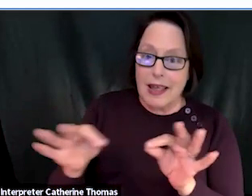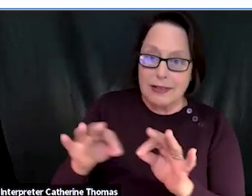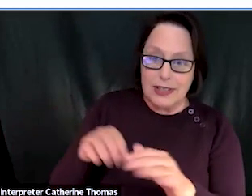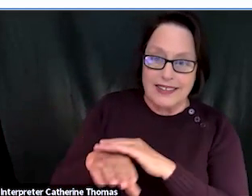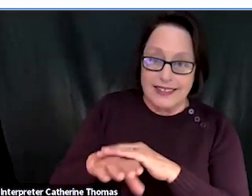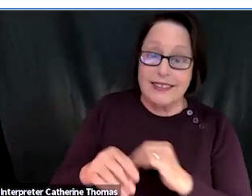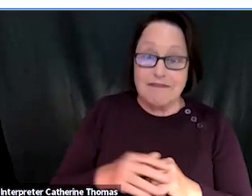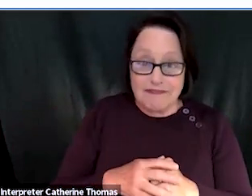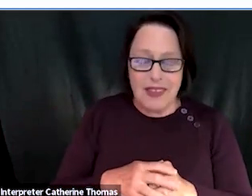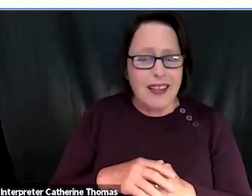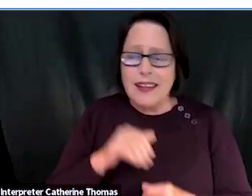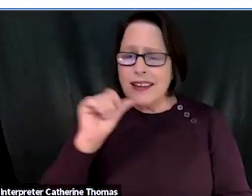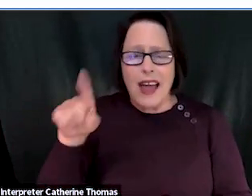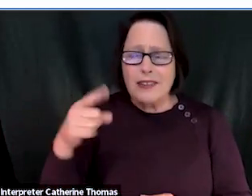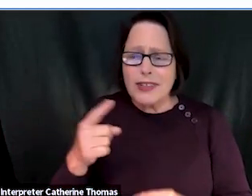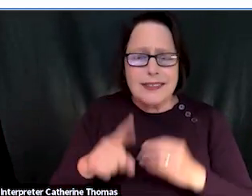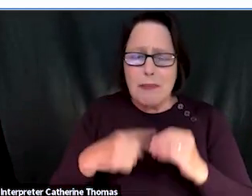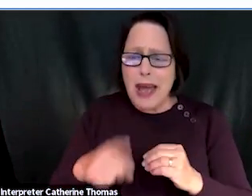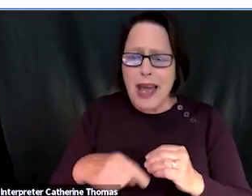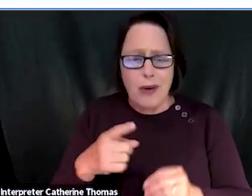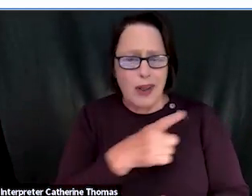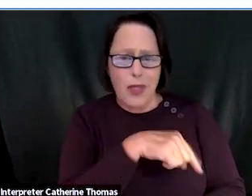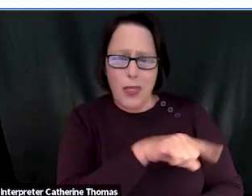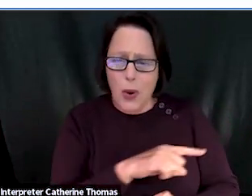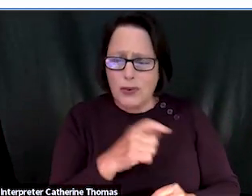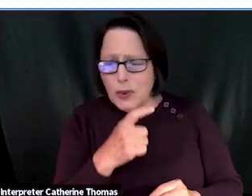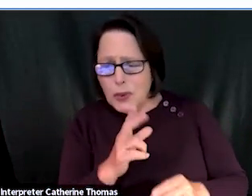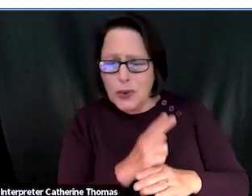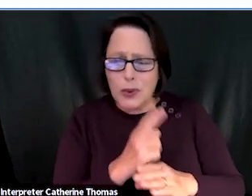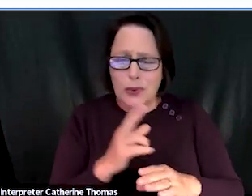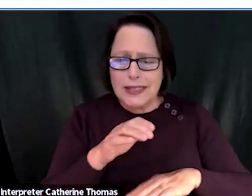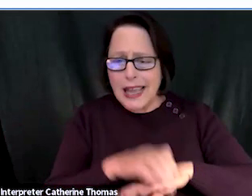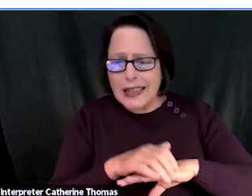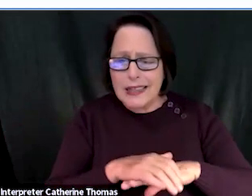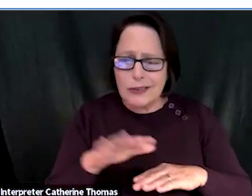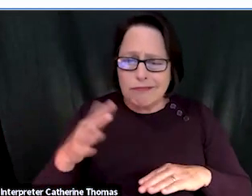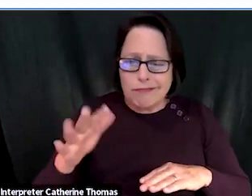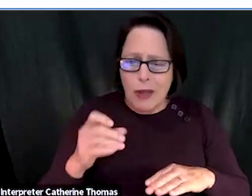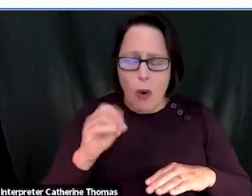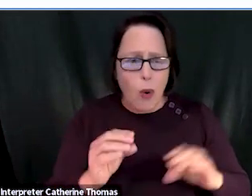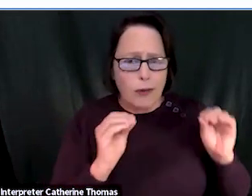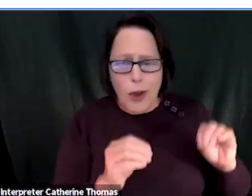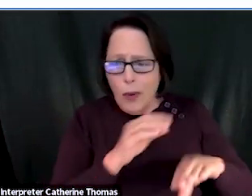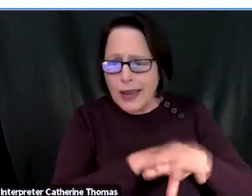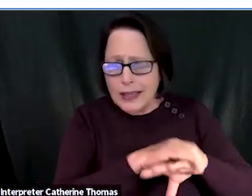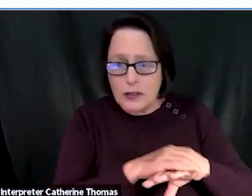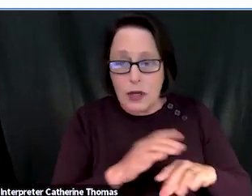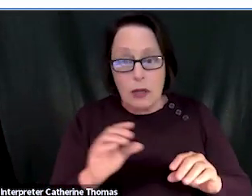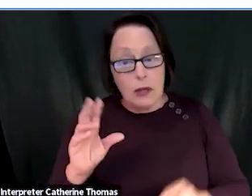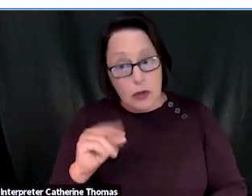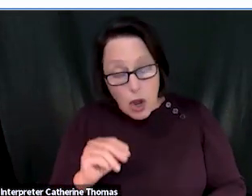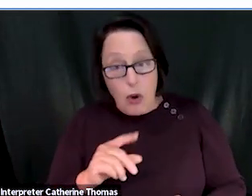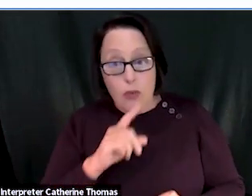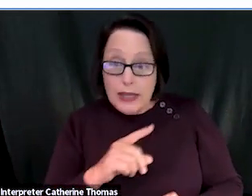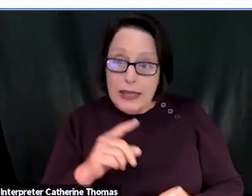those who do not speak English less than very well, but about understanding a person's